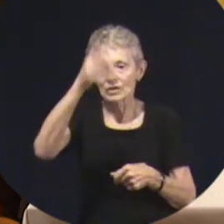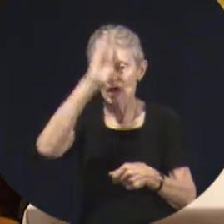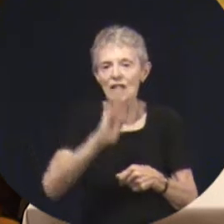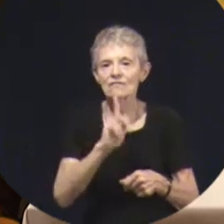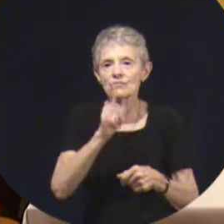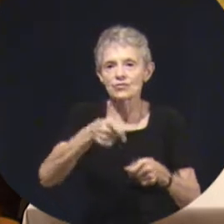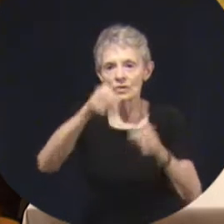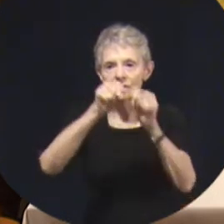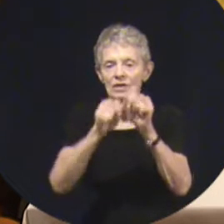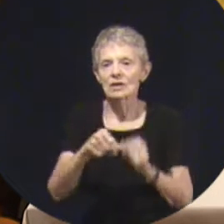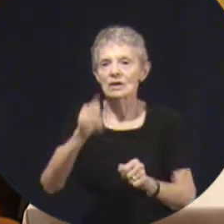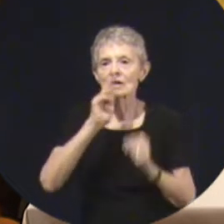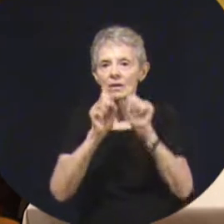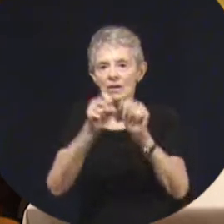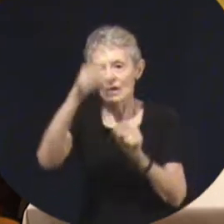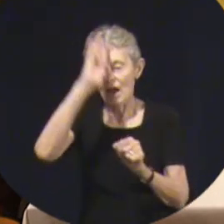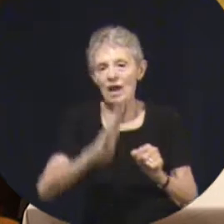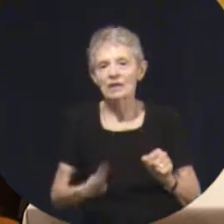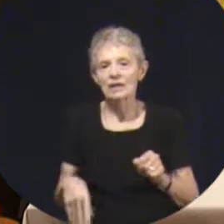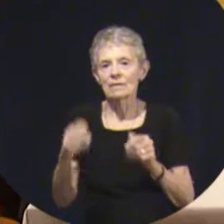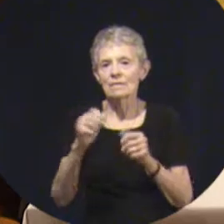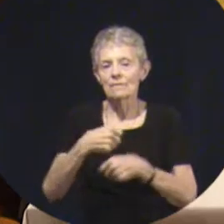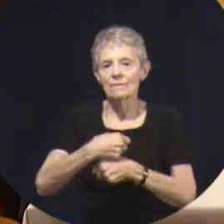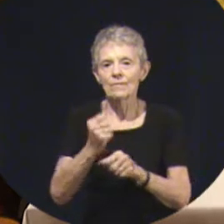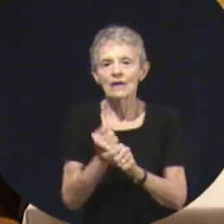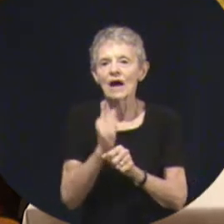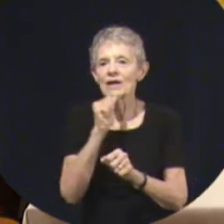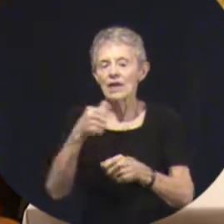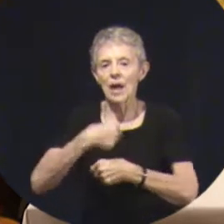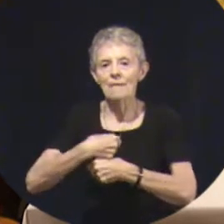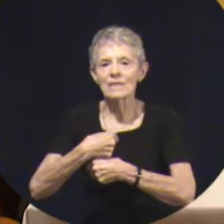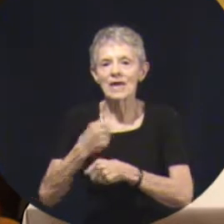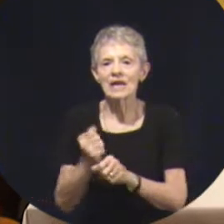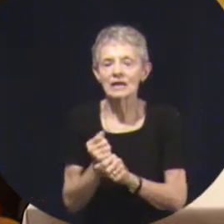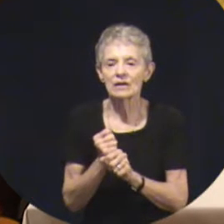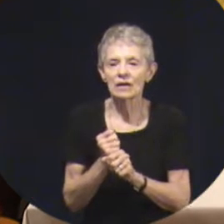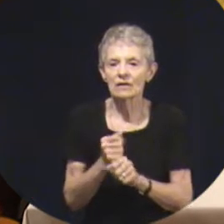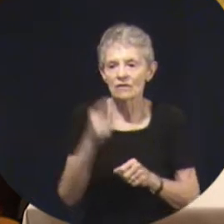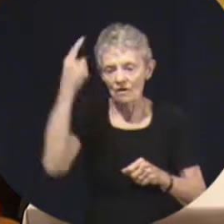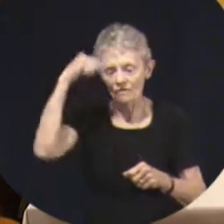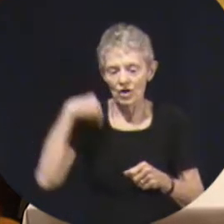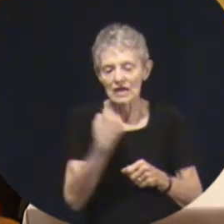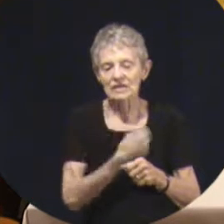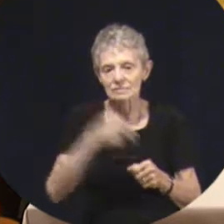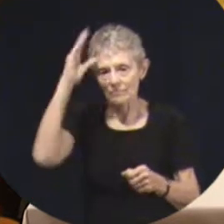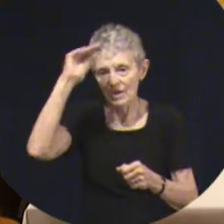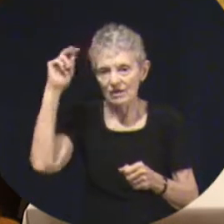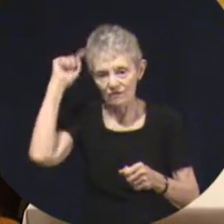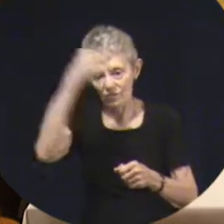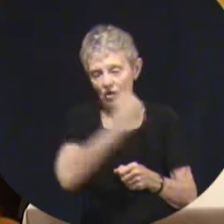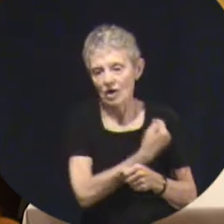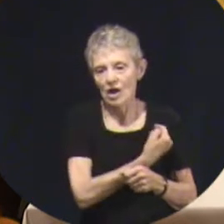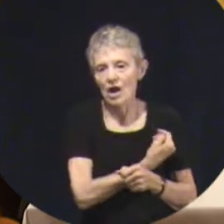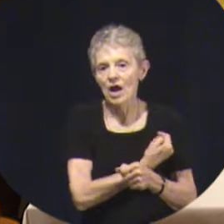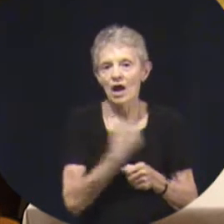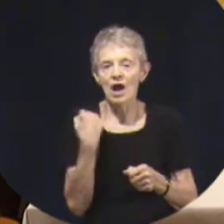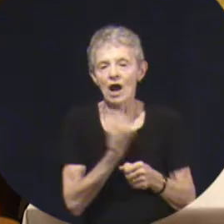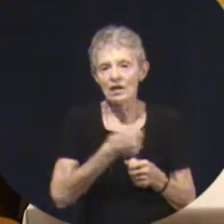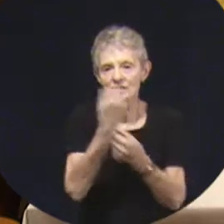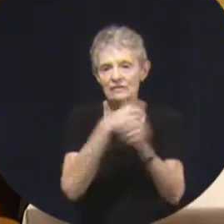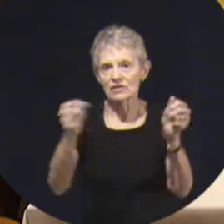begotten, not made, consubstantial with the Father. Through him all things were made. For us men, for our salvation, he came down